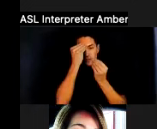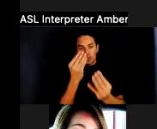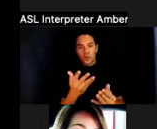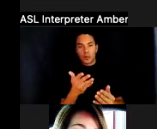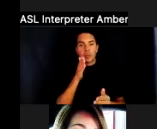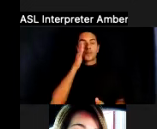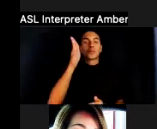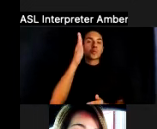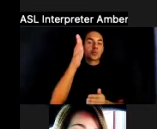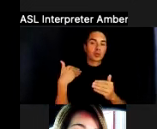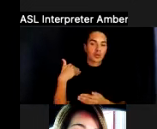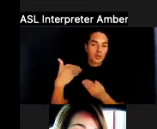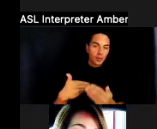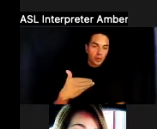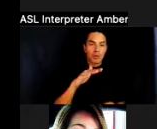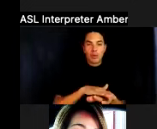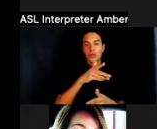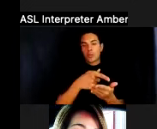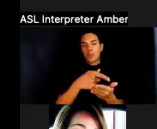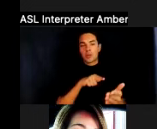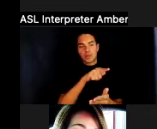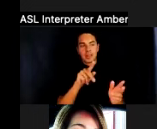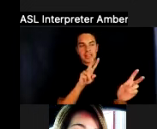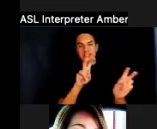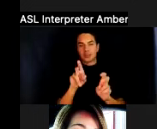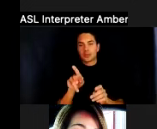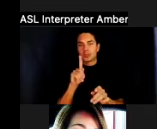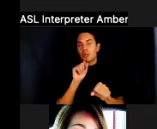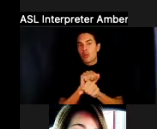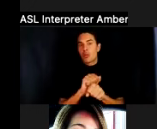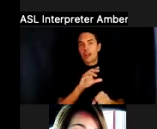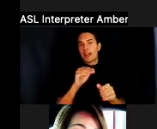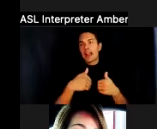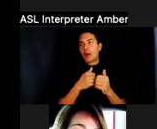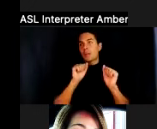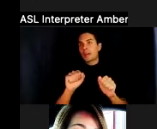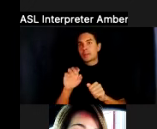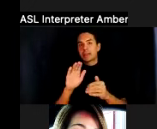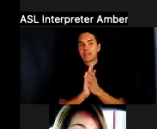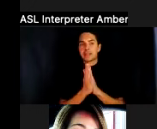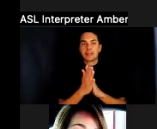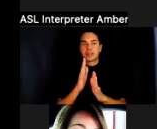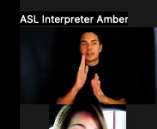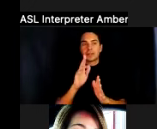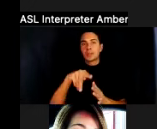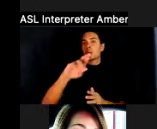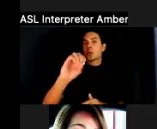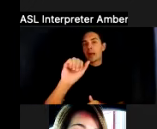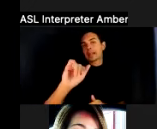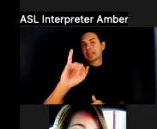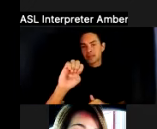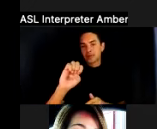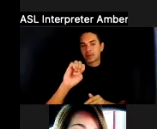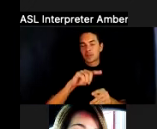right, on what these issues are and how might we proactively engage folks to converse